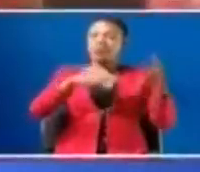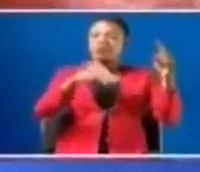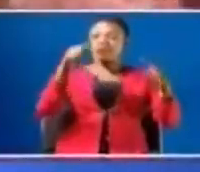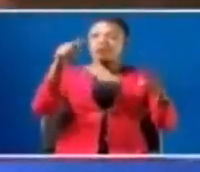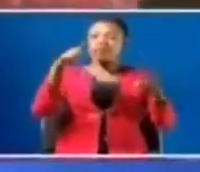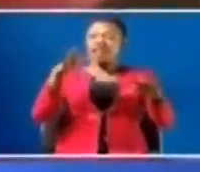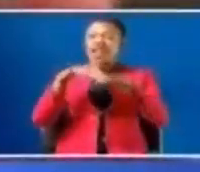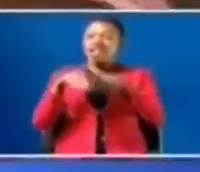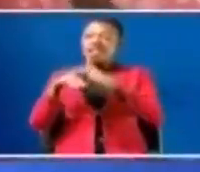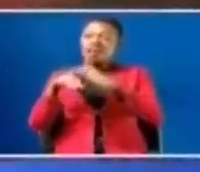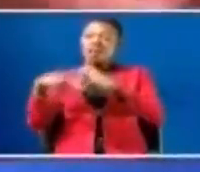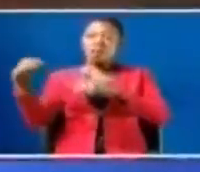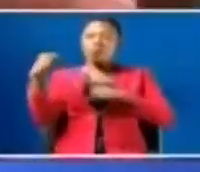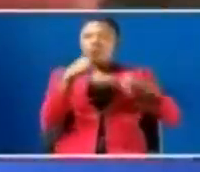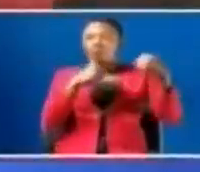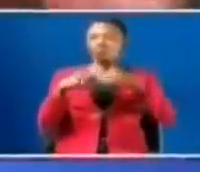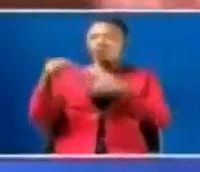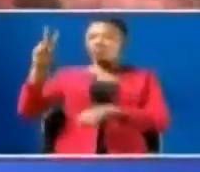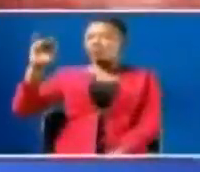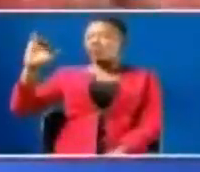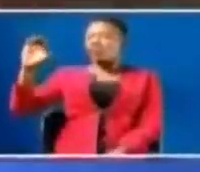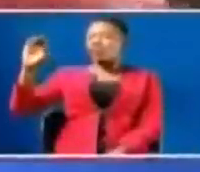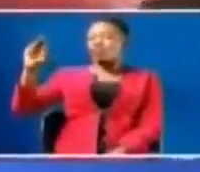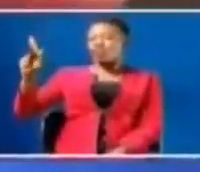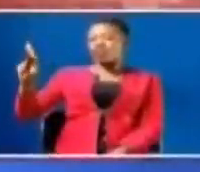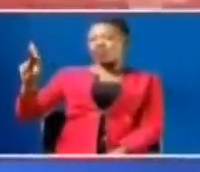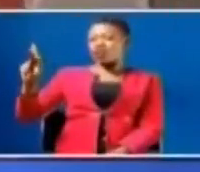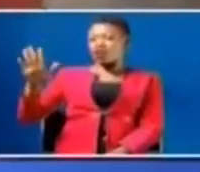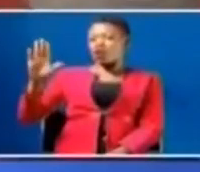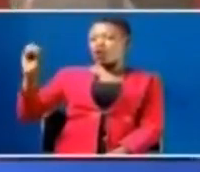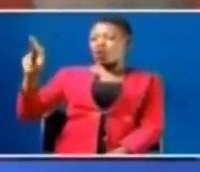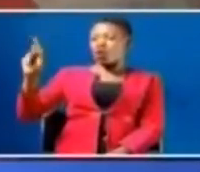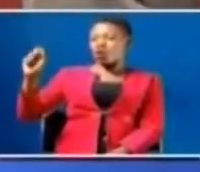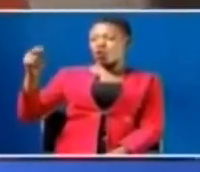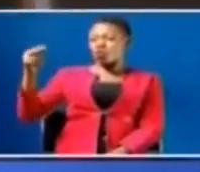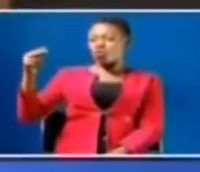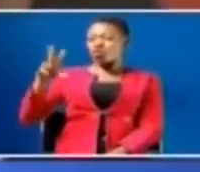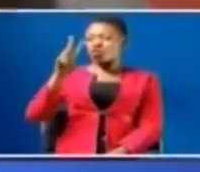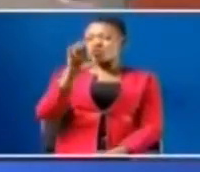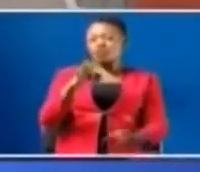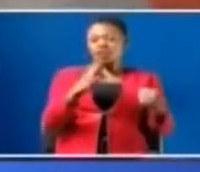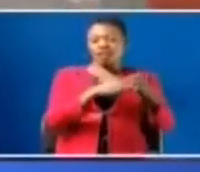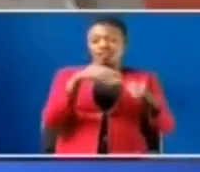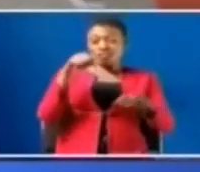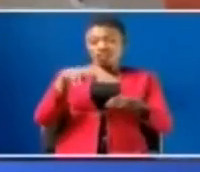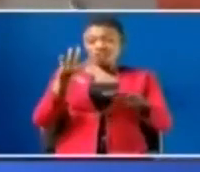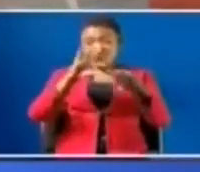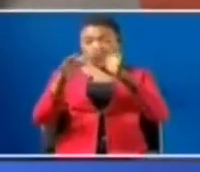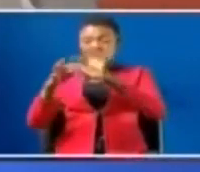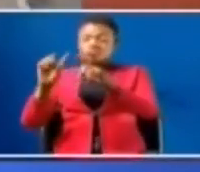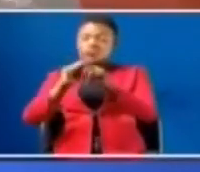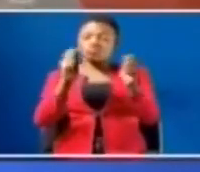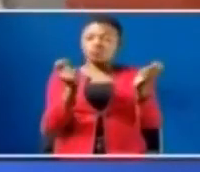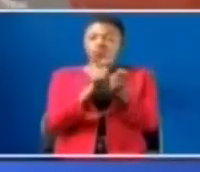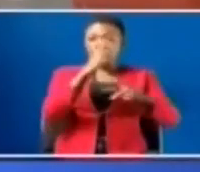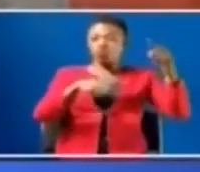Among the boxers in camp is Olympian Nico Koth. In 2008, he was a star in the Kenyan Olympics team and settled for a